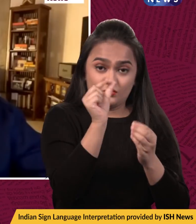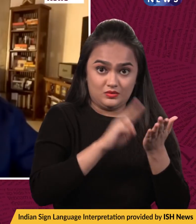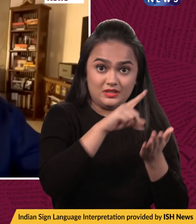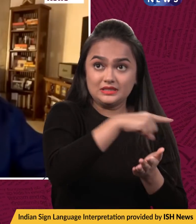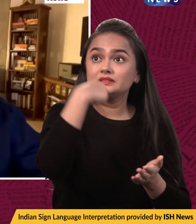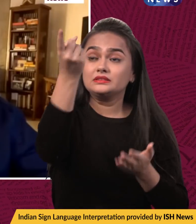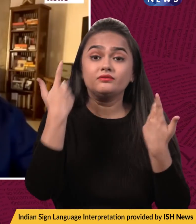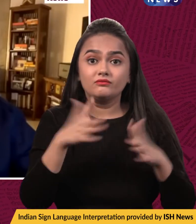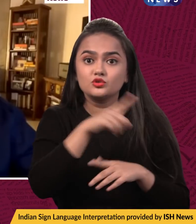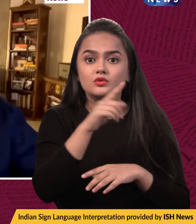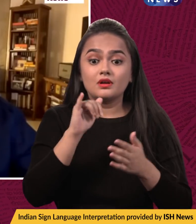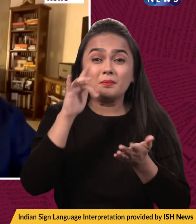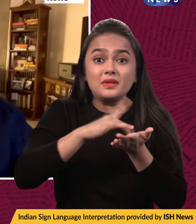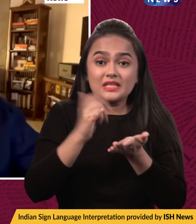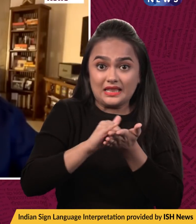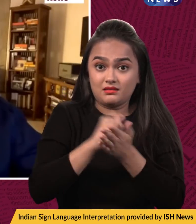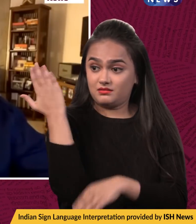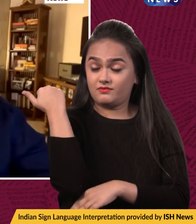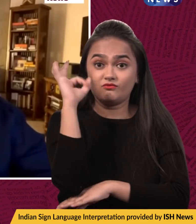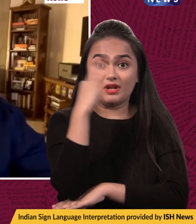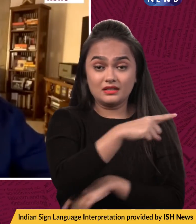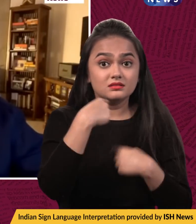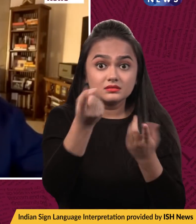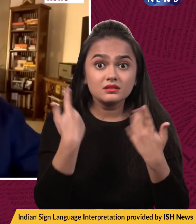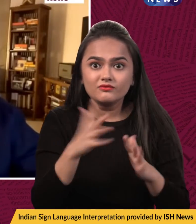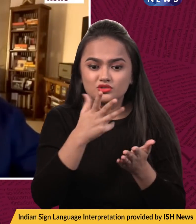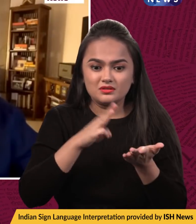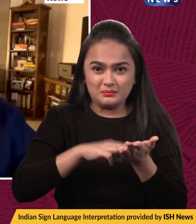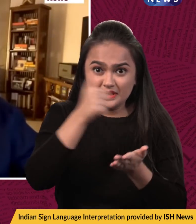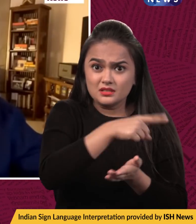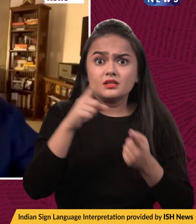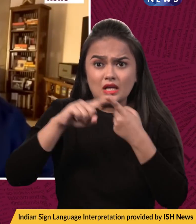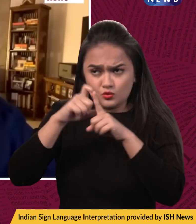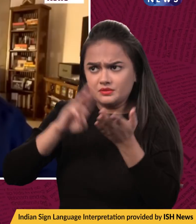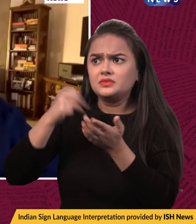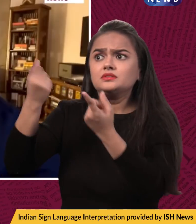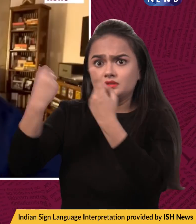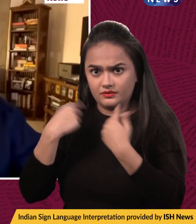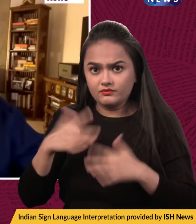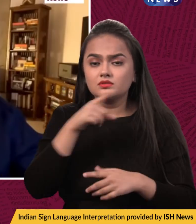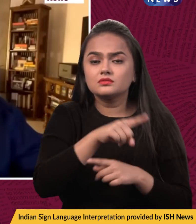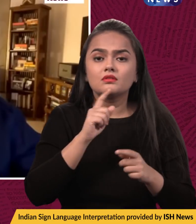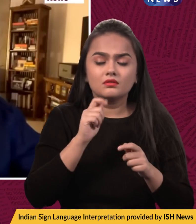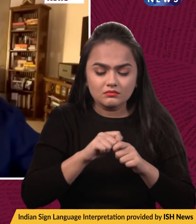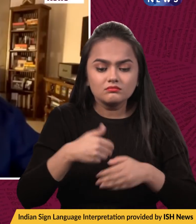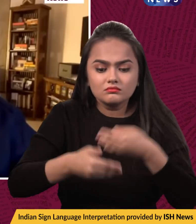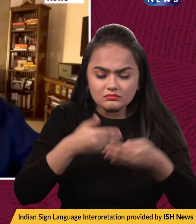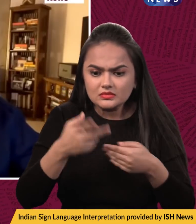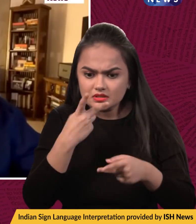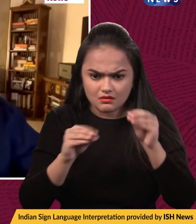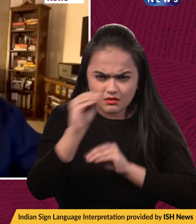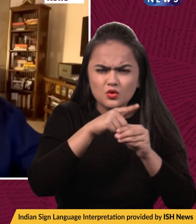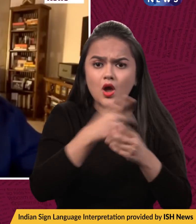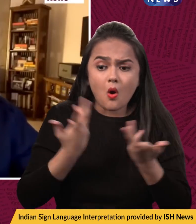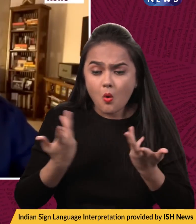Nations at the United Nations in New York on Friday, the de facto Minister for Education has told us they're working on a framework which they